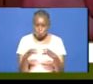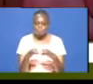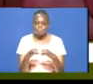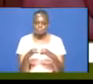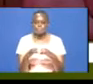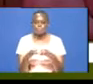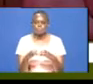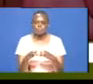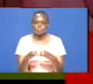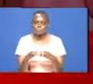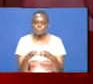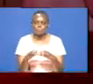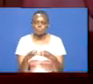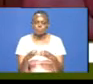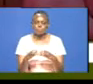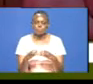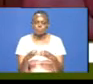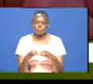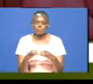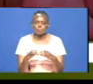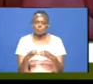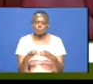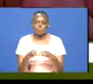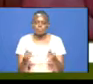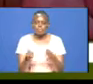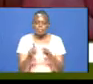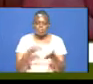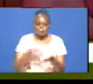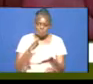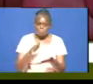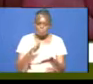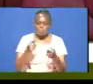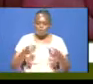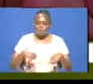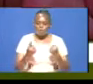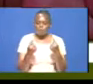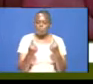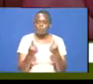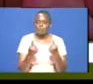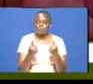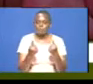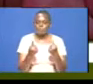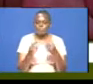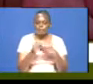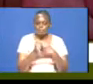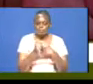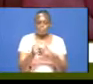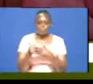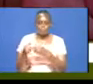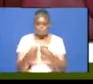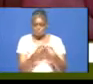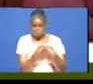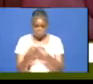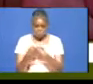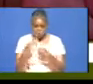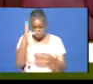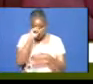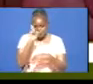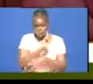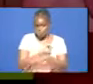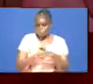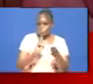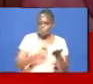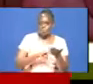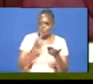Speaker, more so, where conflicts, leadership wrangles, misappropriation of group resources and